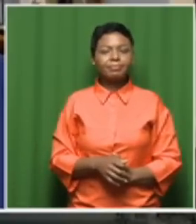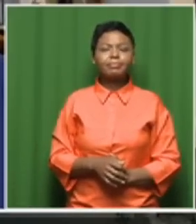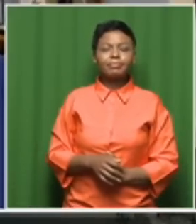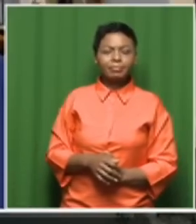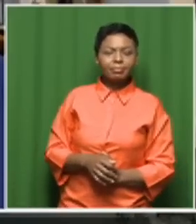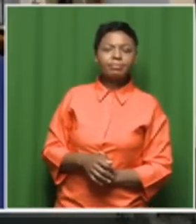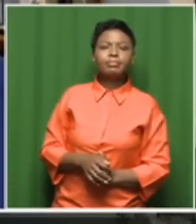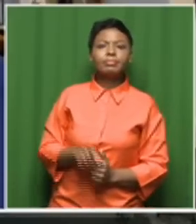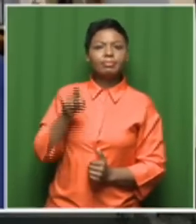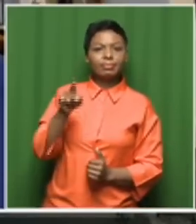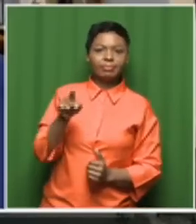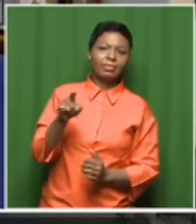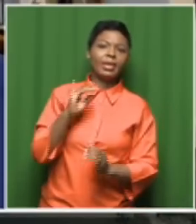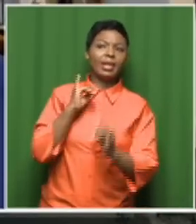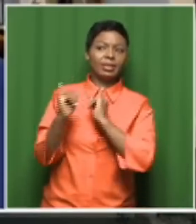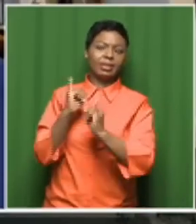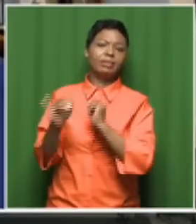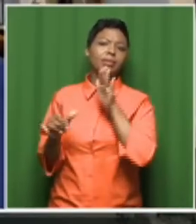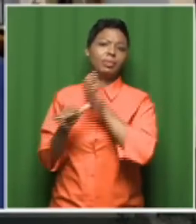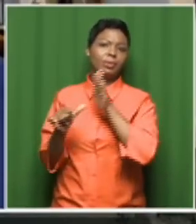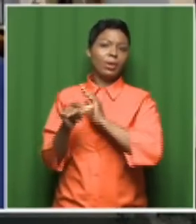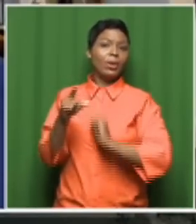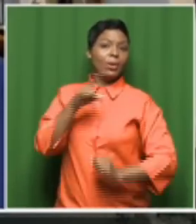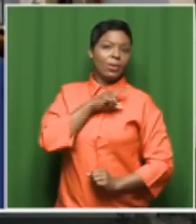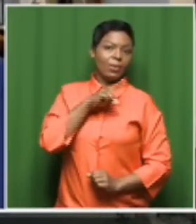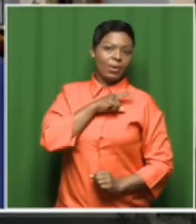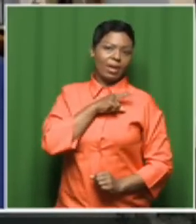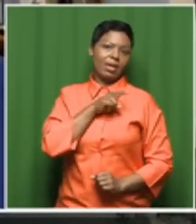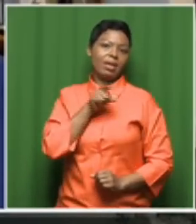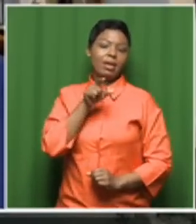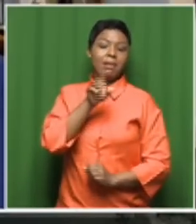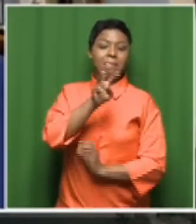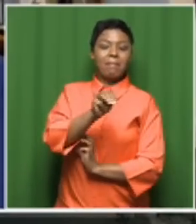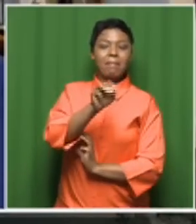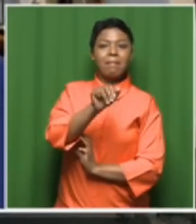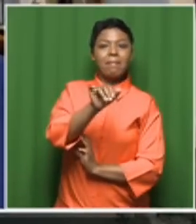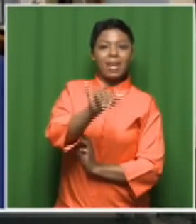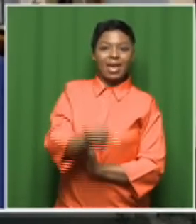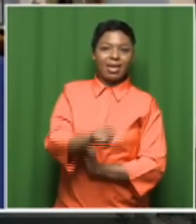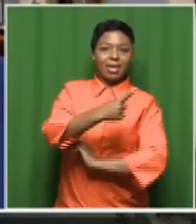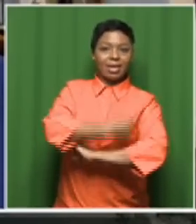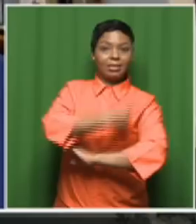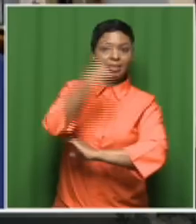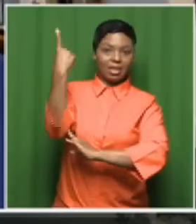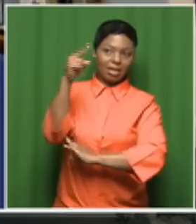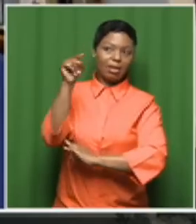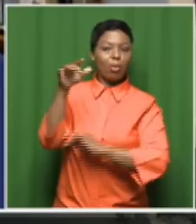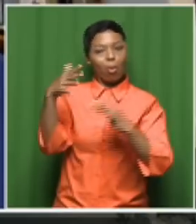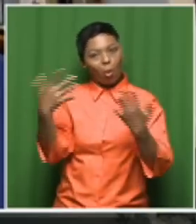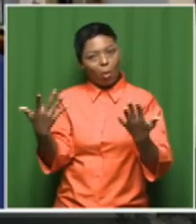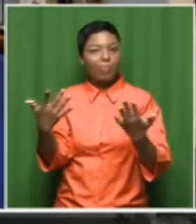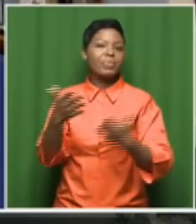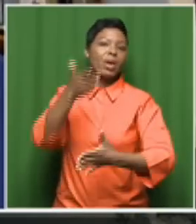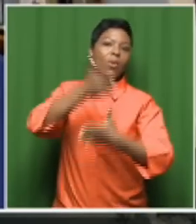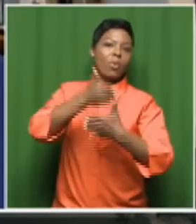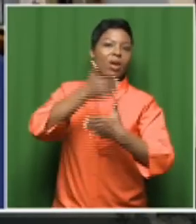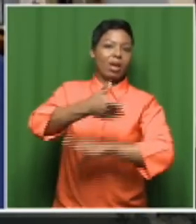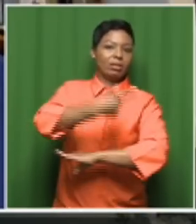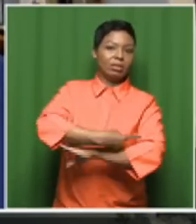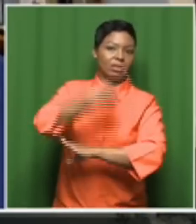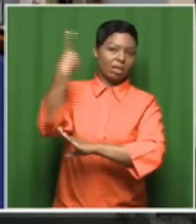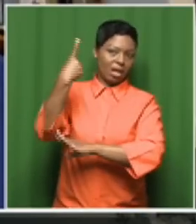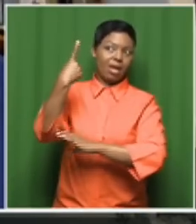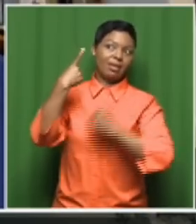conversation because we look at May Day or, Workers' Day, and the celebrations in South Africa are hard